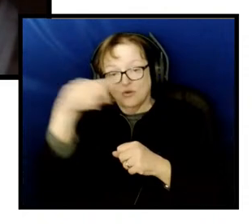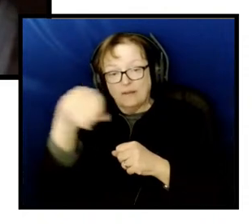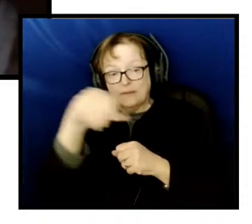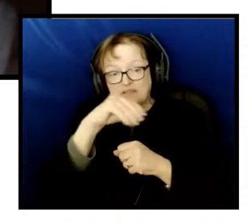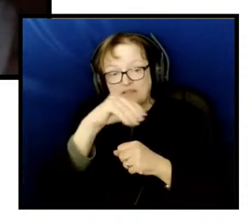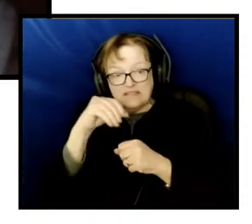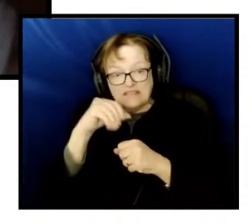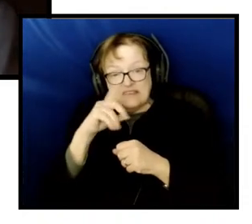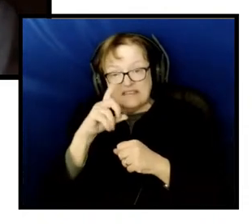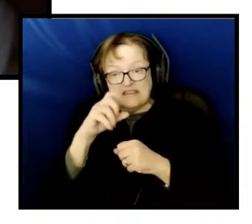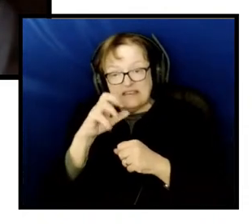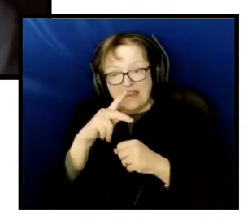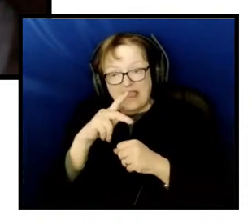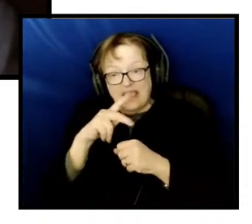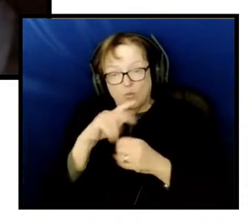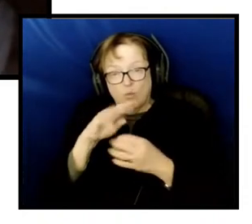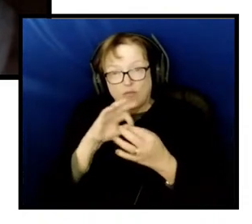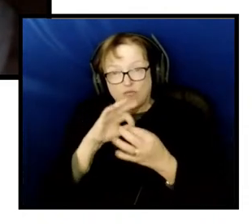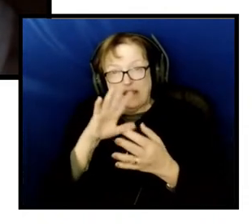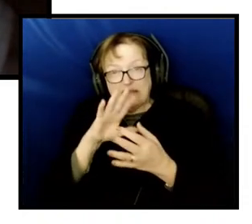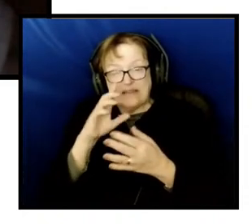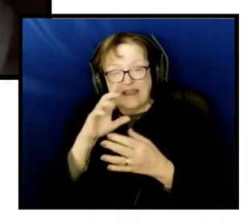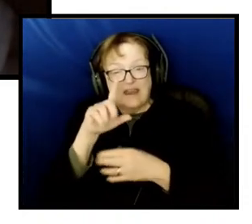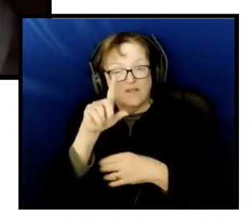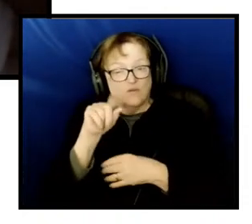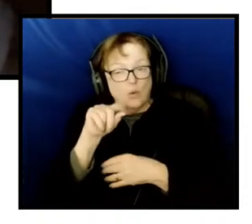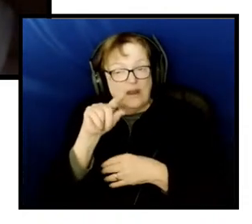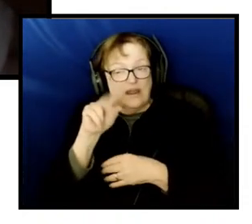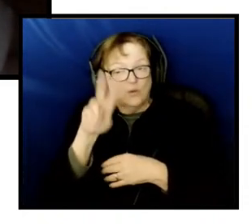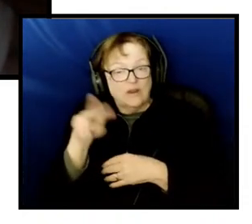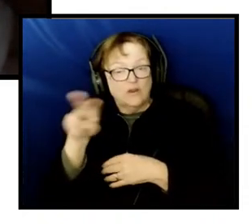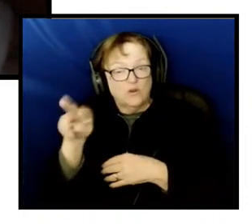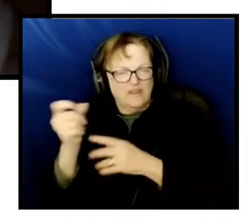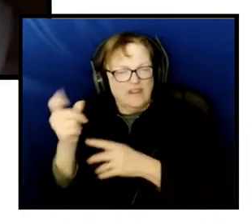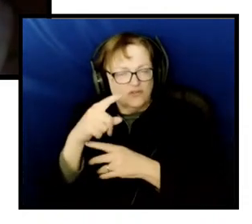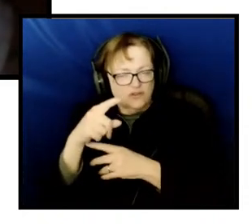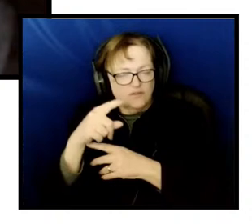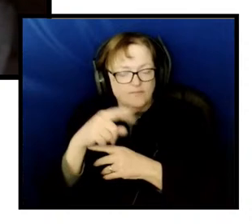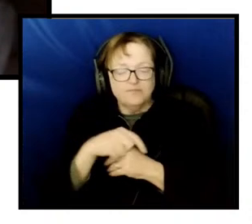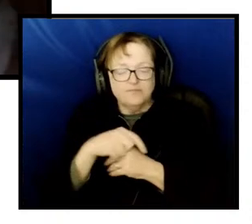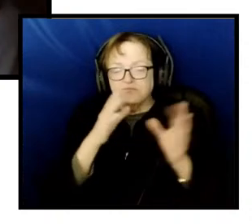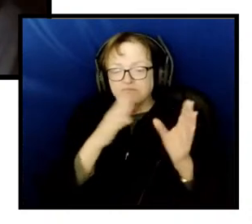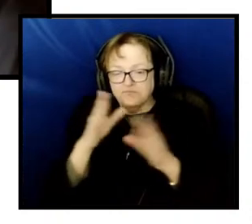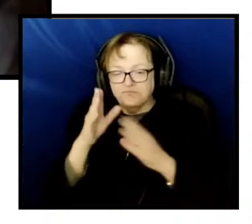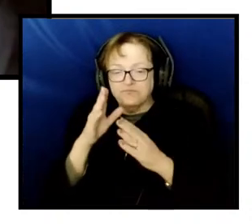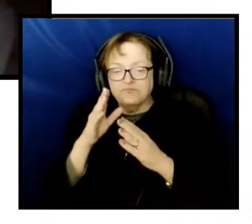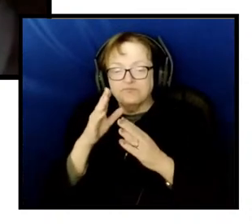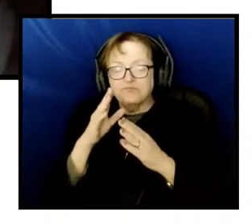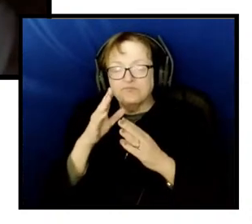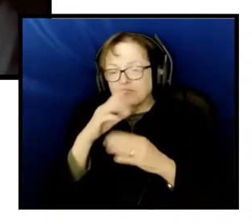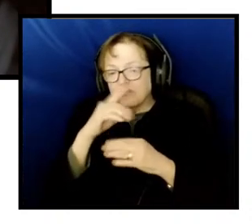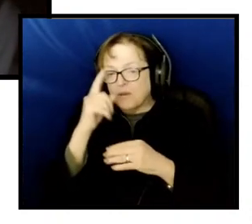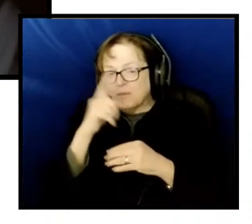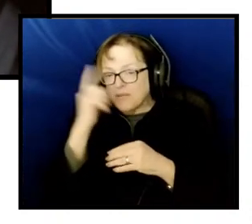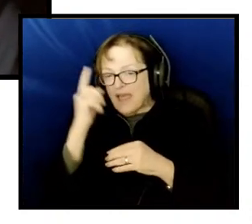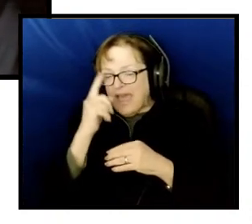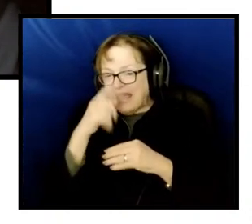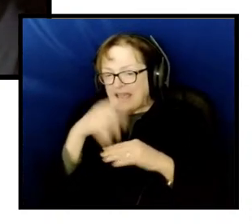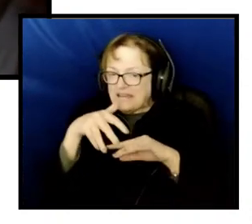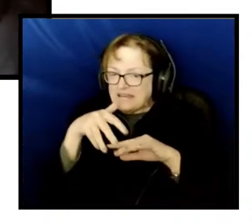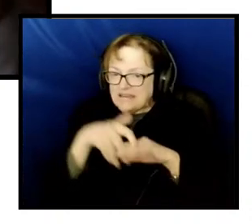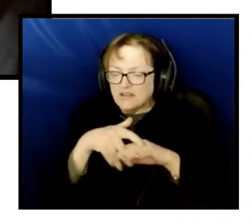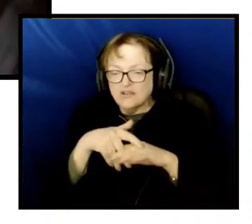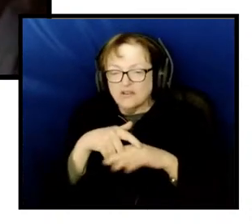a project release date of 2022. We are inspired by holistic wellness practices and Black, Indigenous, POC